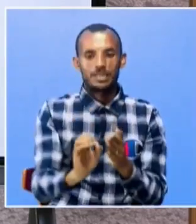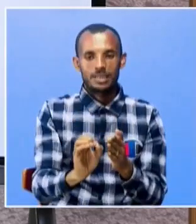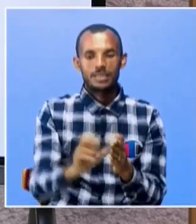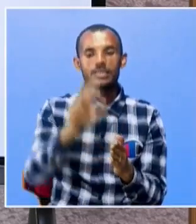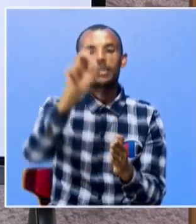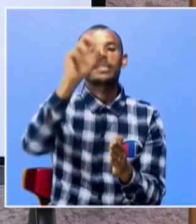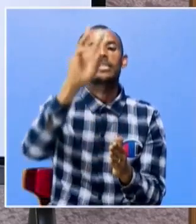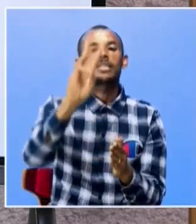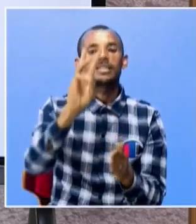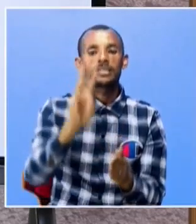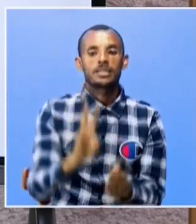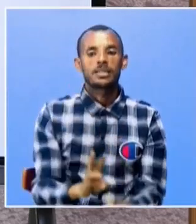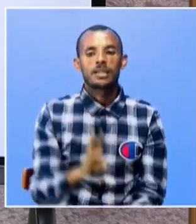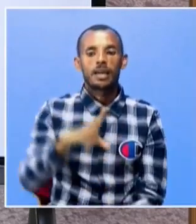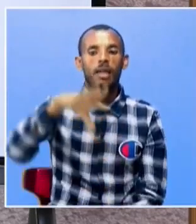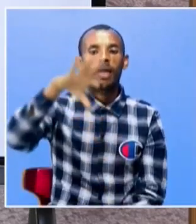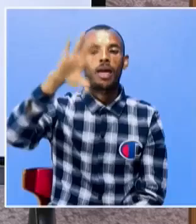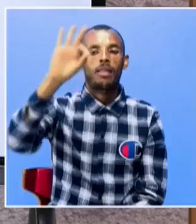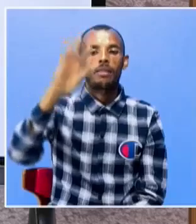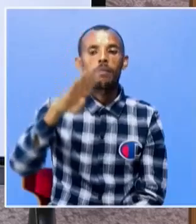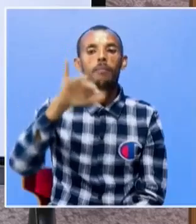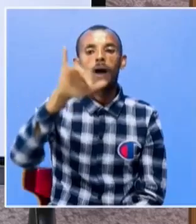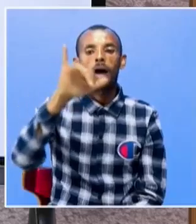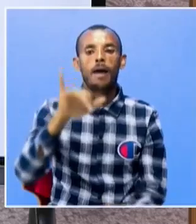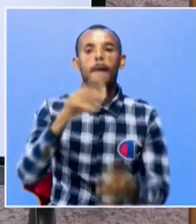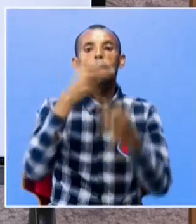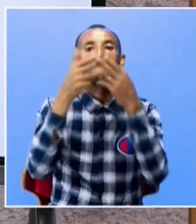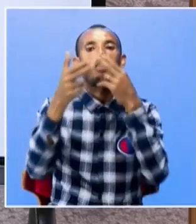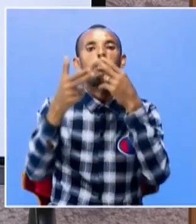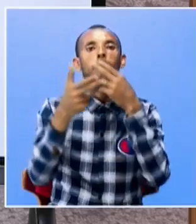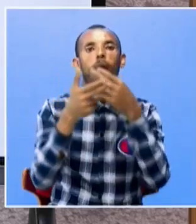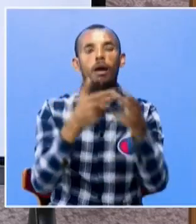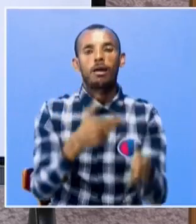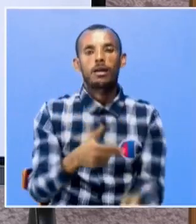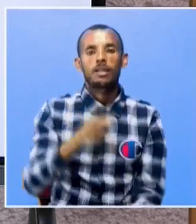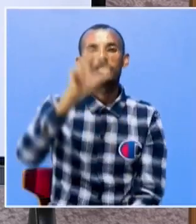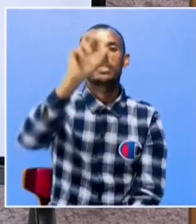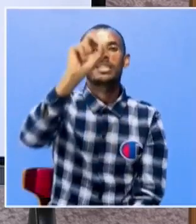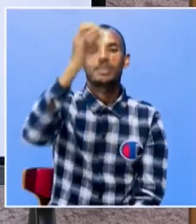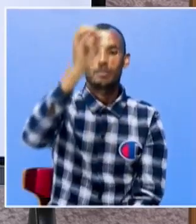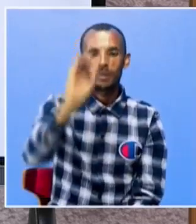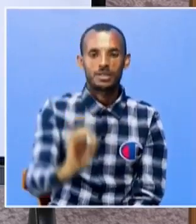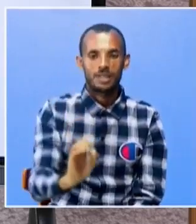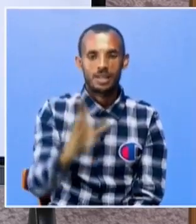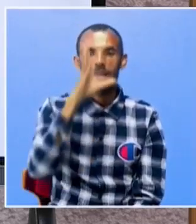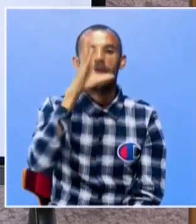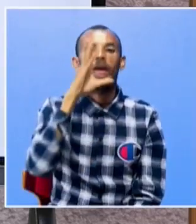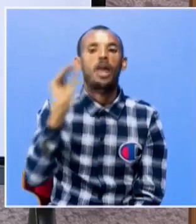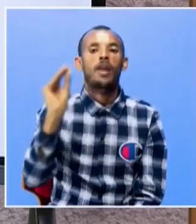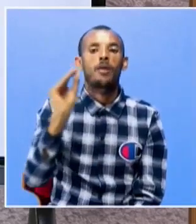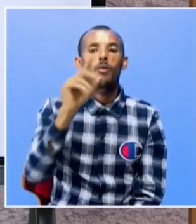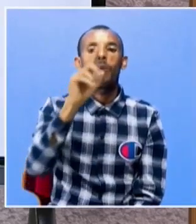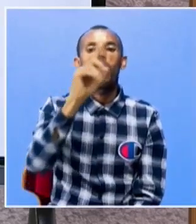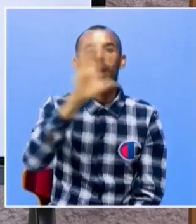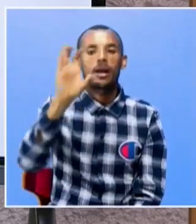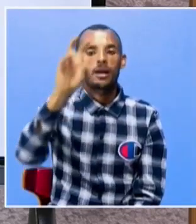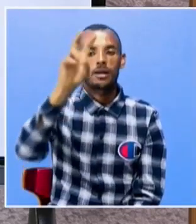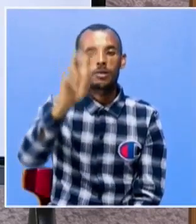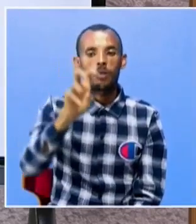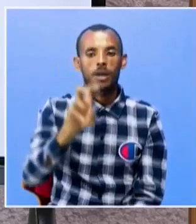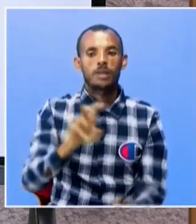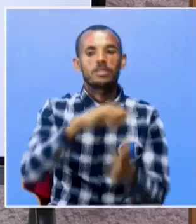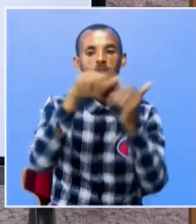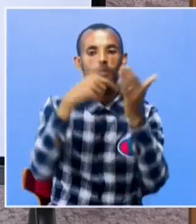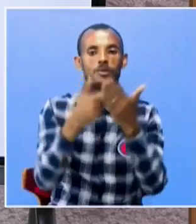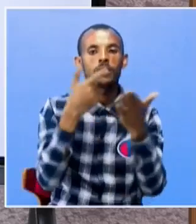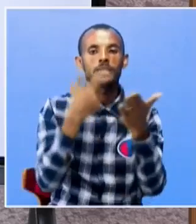36 obtained by multiplying 30% and 120. Therefore,